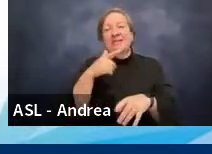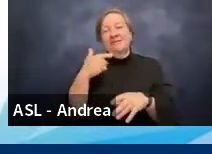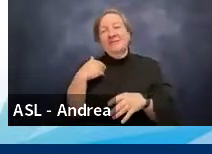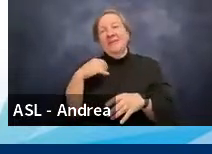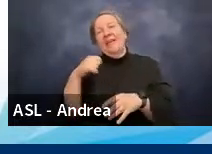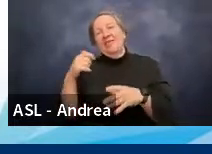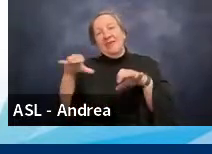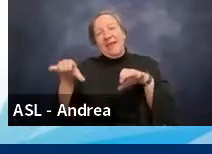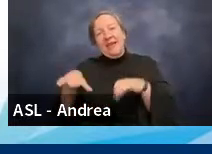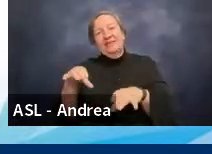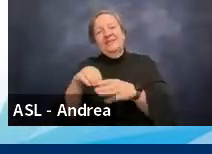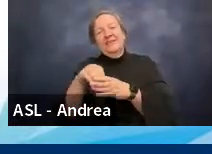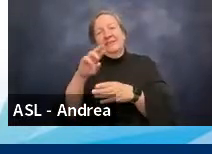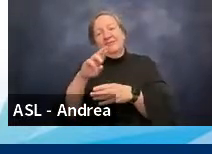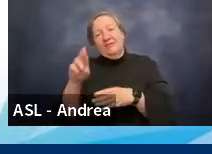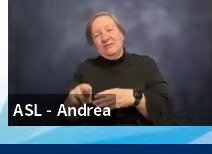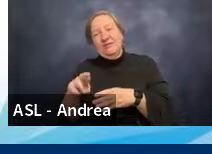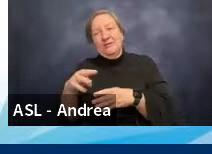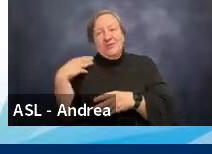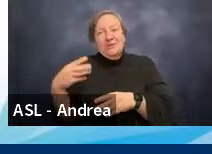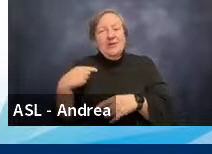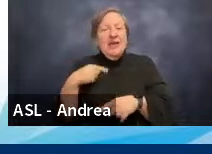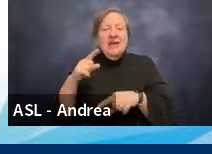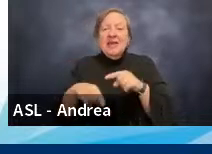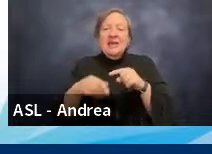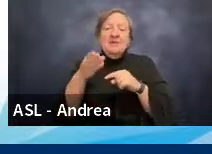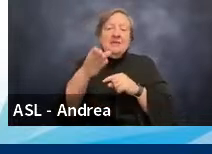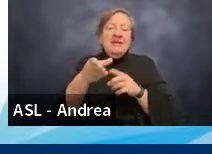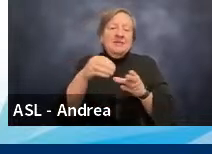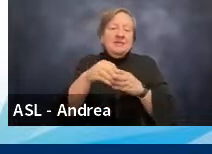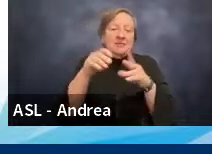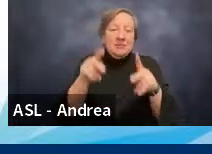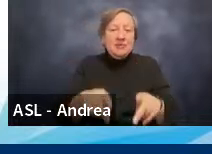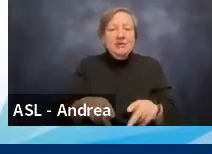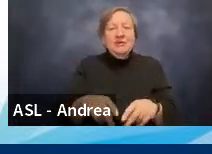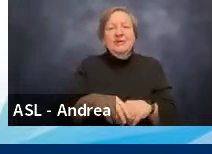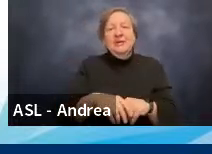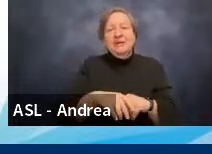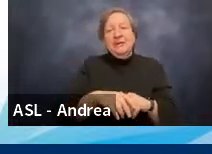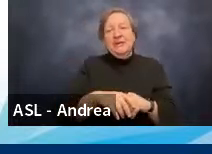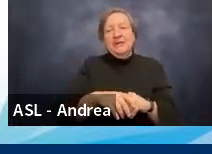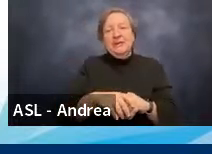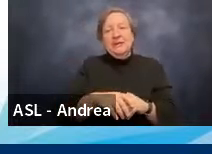in Ridgefield, Washington, so I'm not able to be there in person.